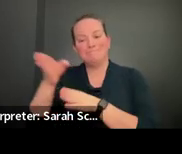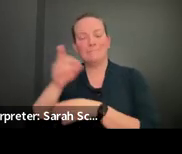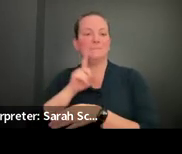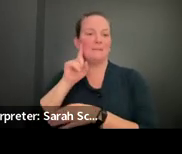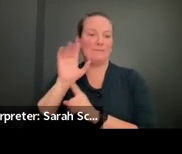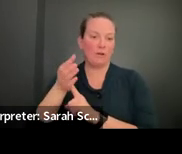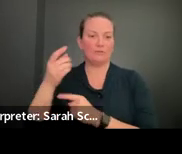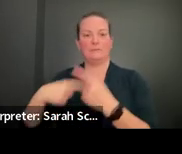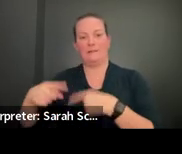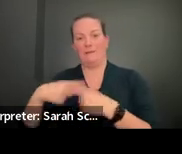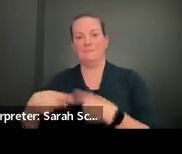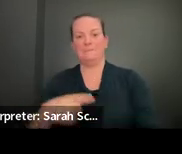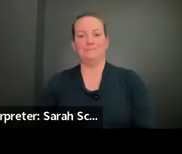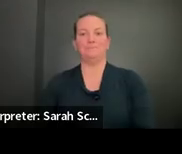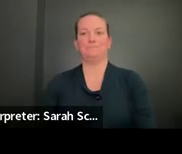sign language.